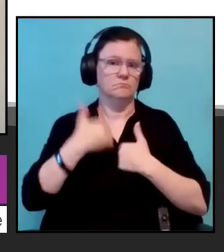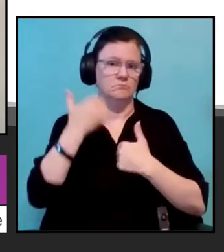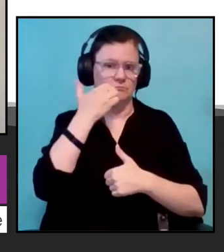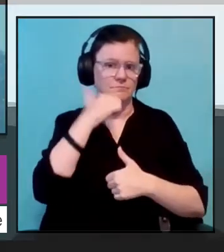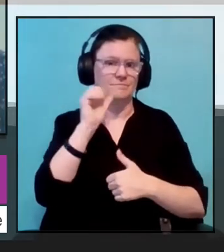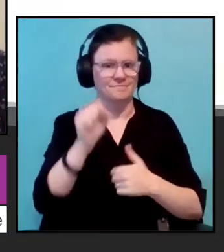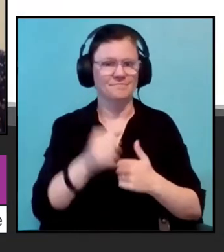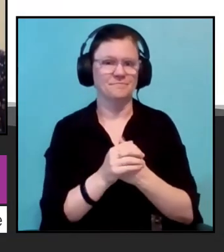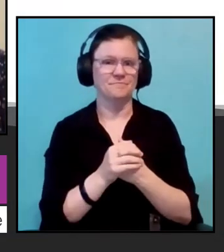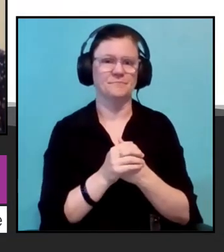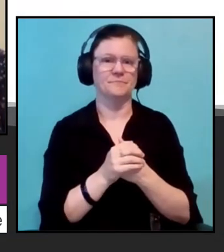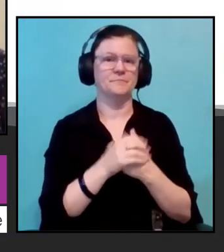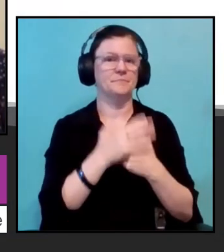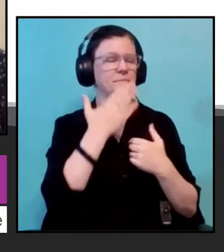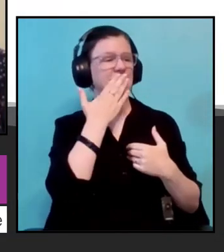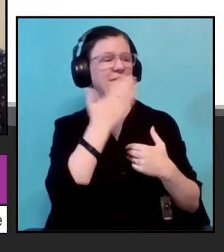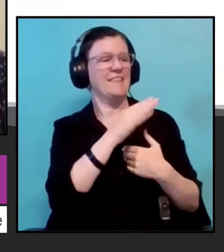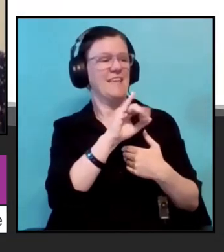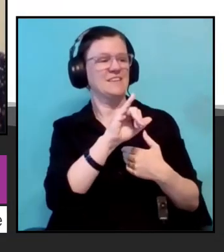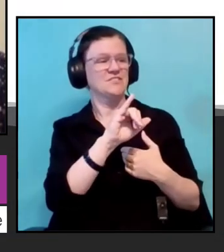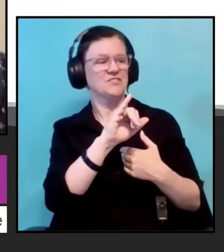Yeah. Thanks, Jing.